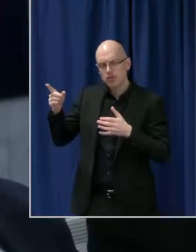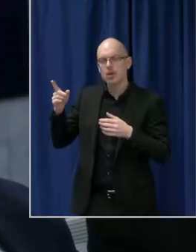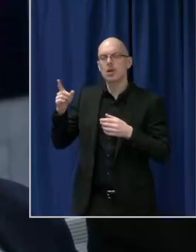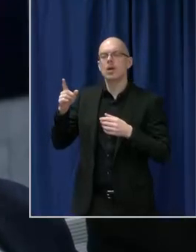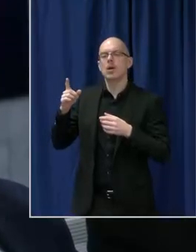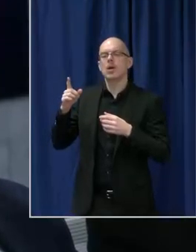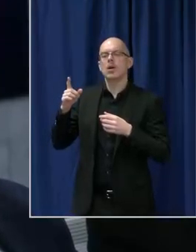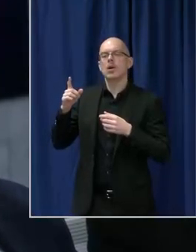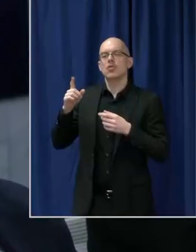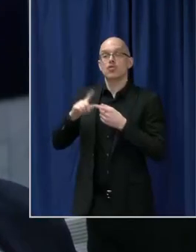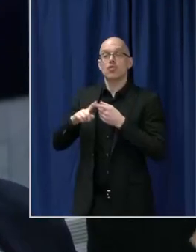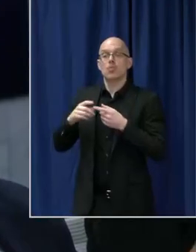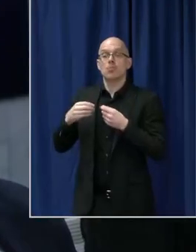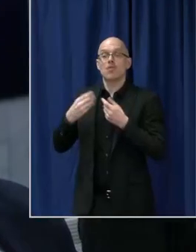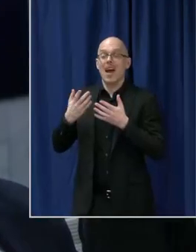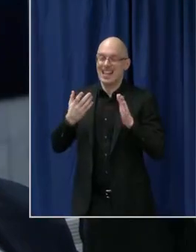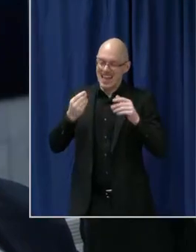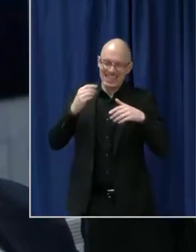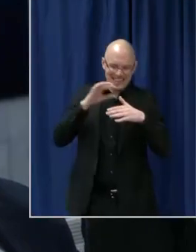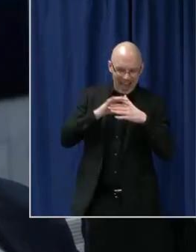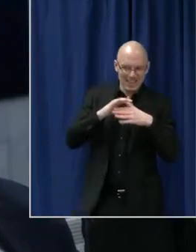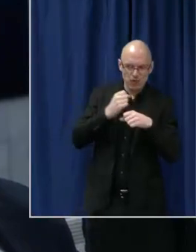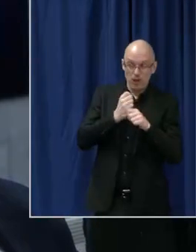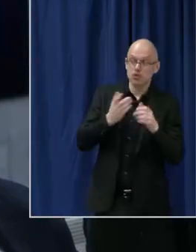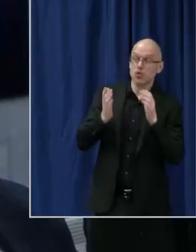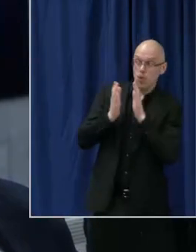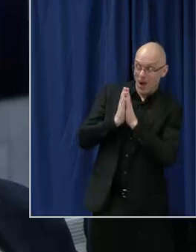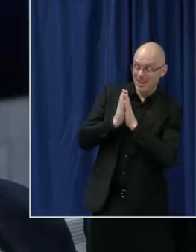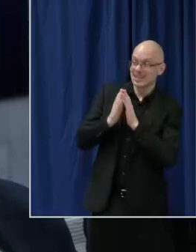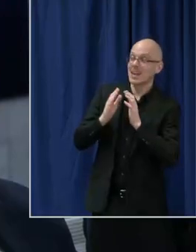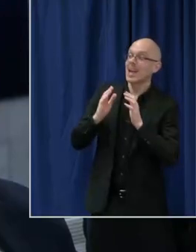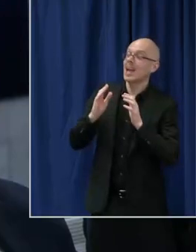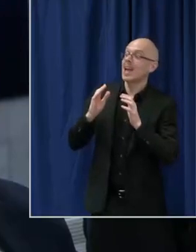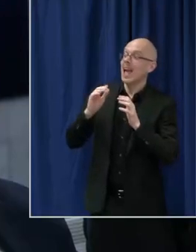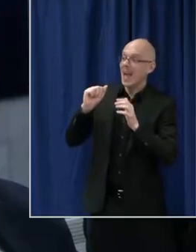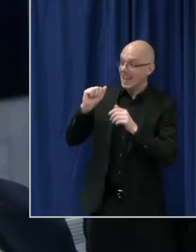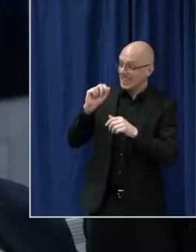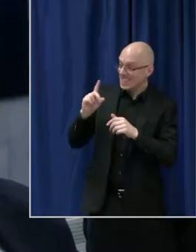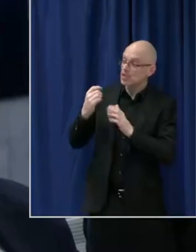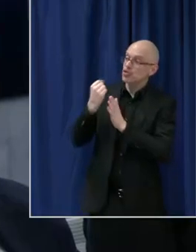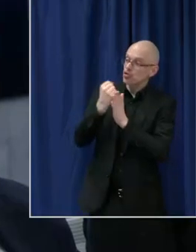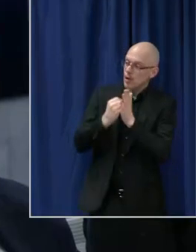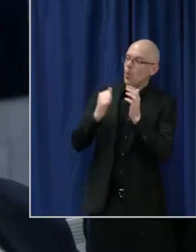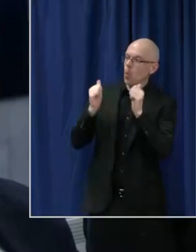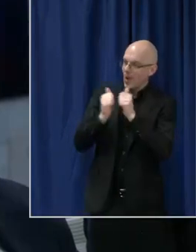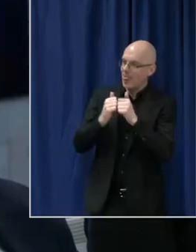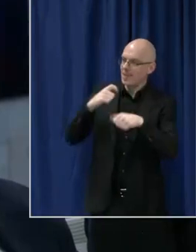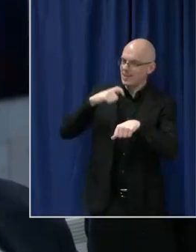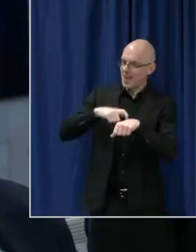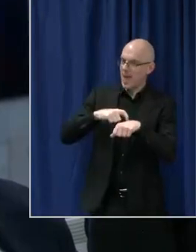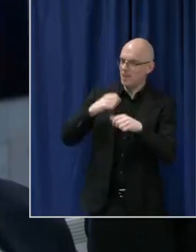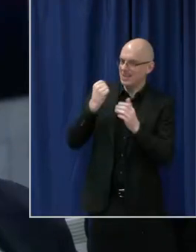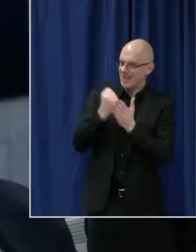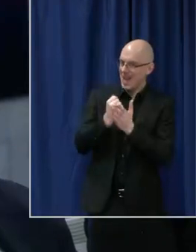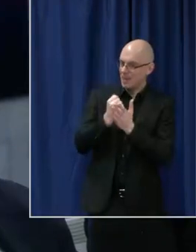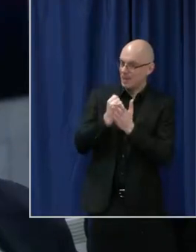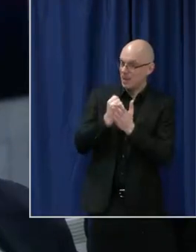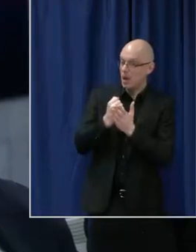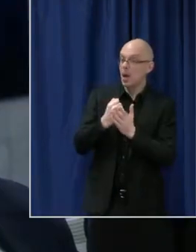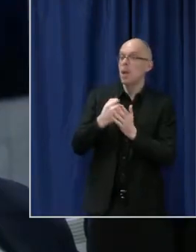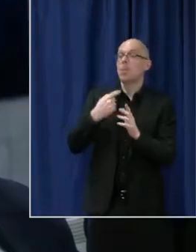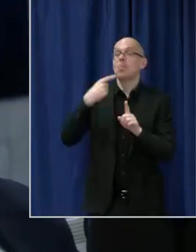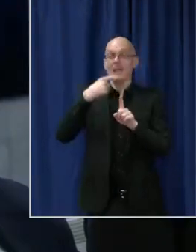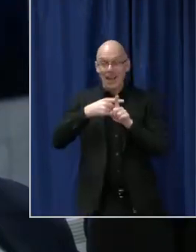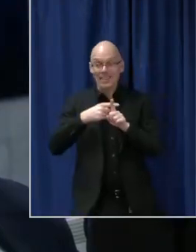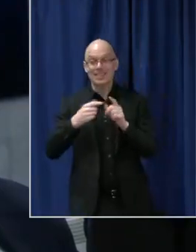creators to request AD scripts with timestamps in addition to the AD audio files. By doing